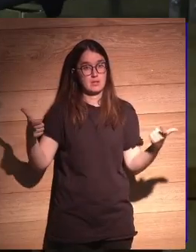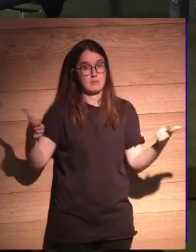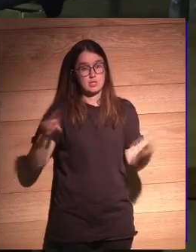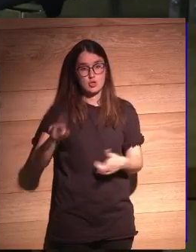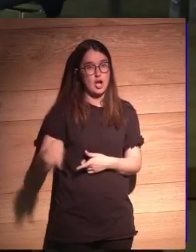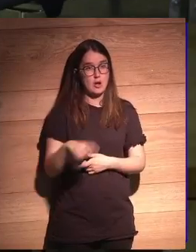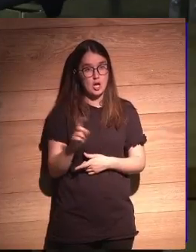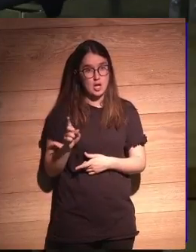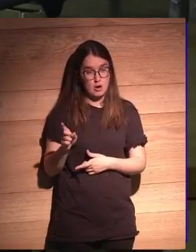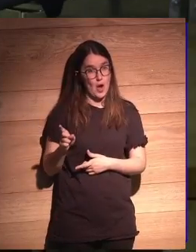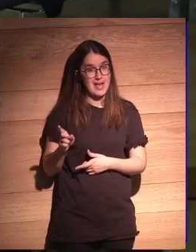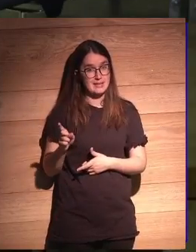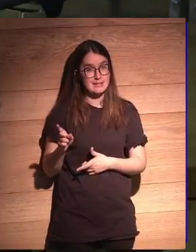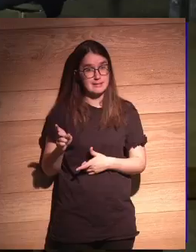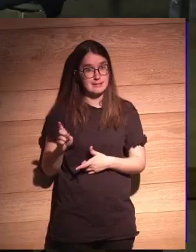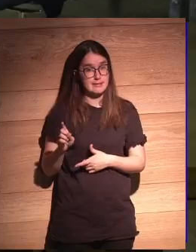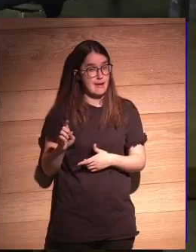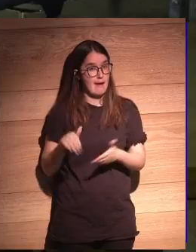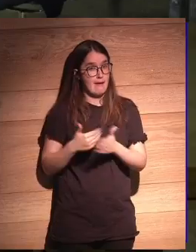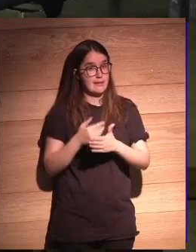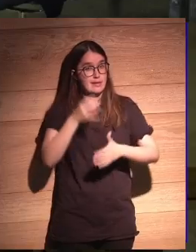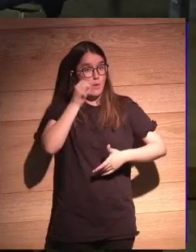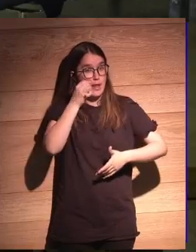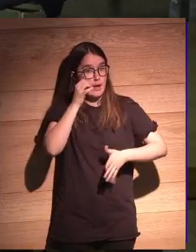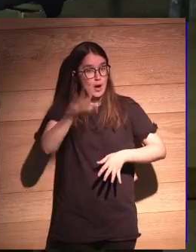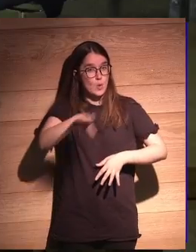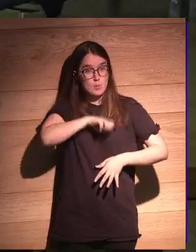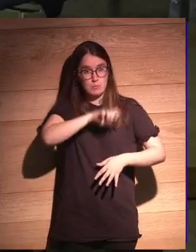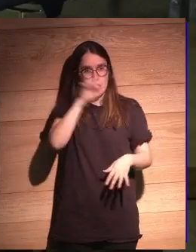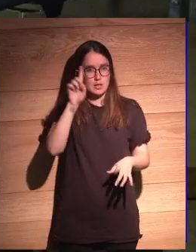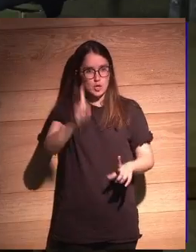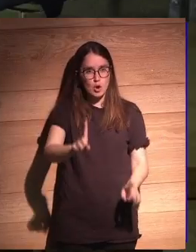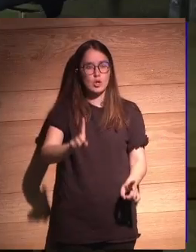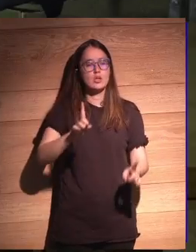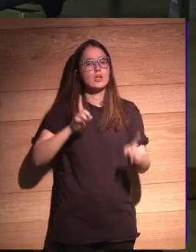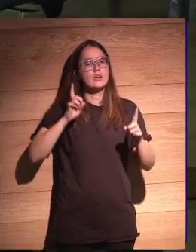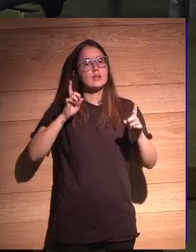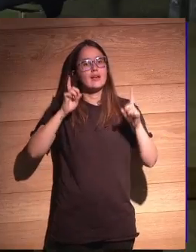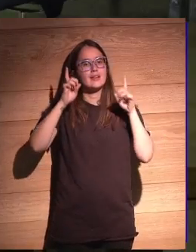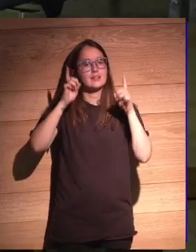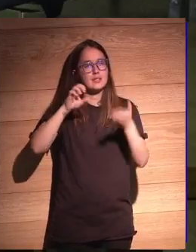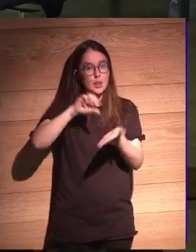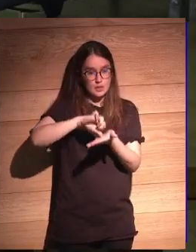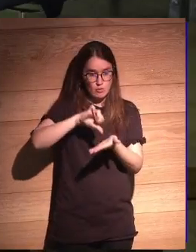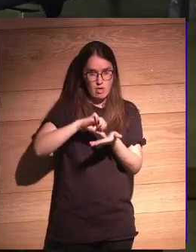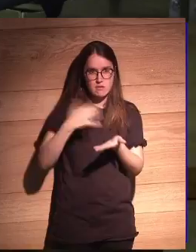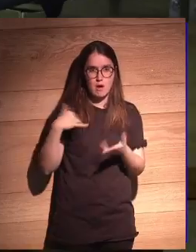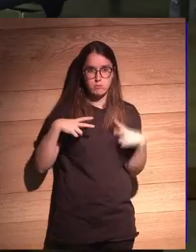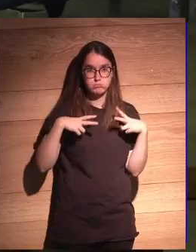is not expanding them towards the next region, the neighboring regions, but